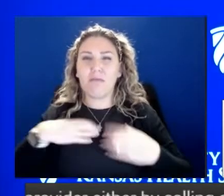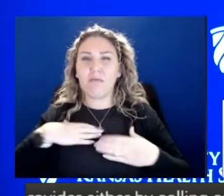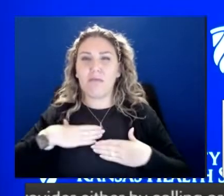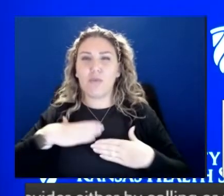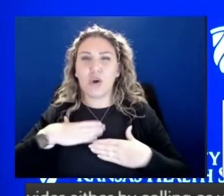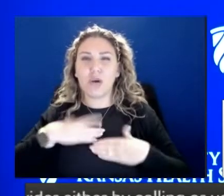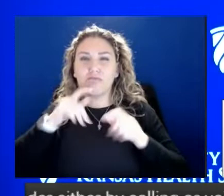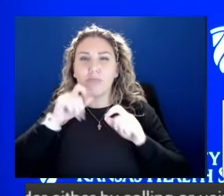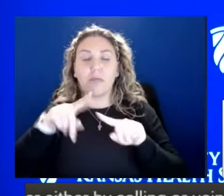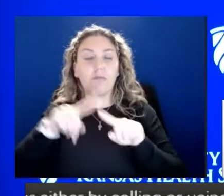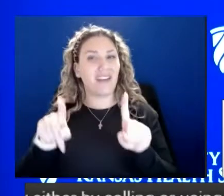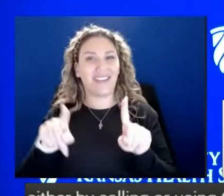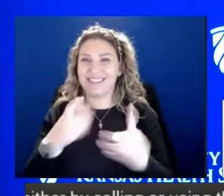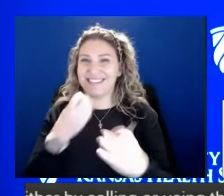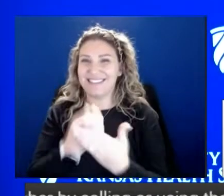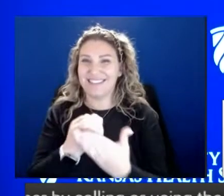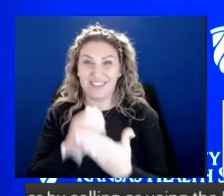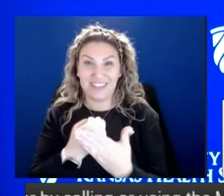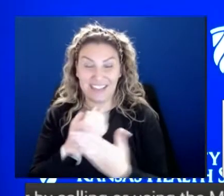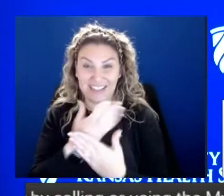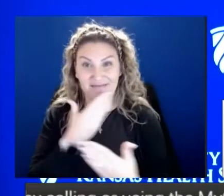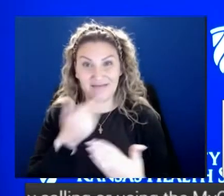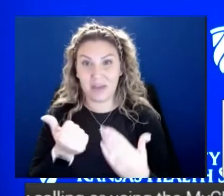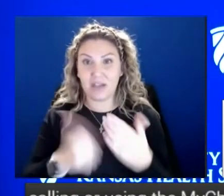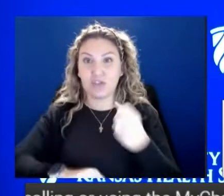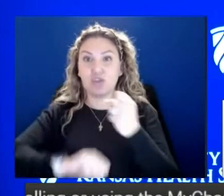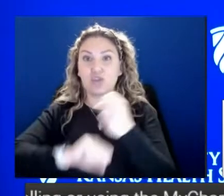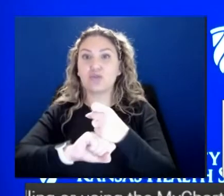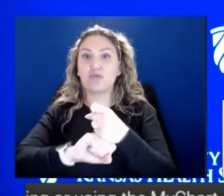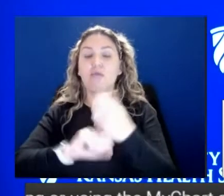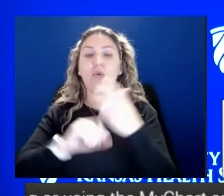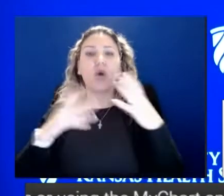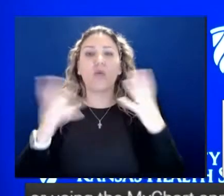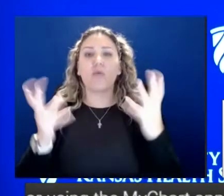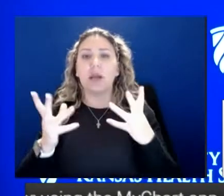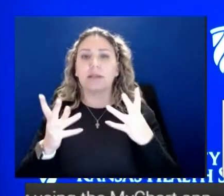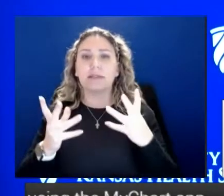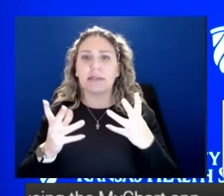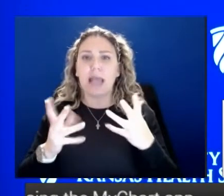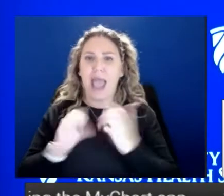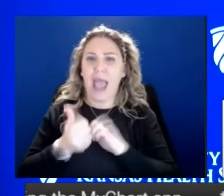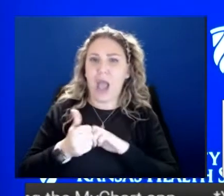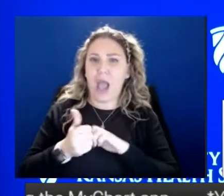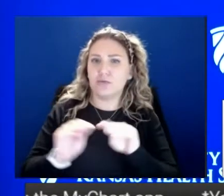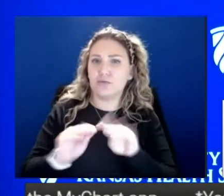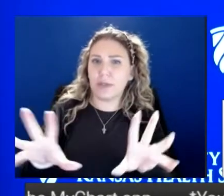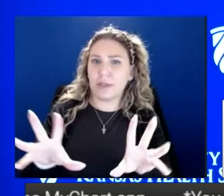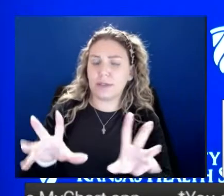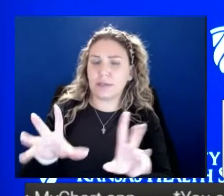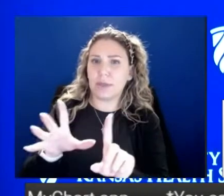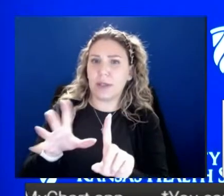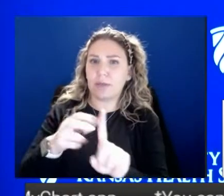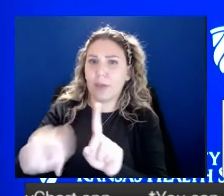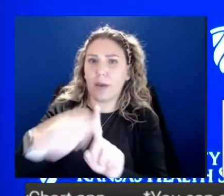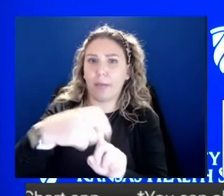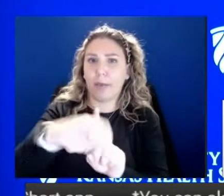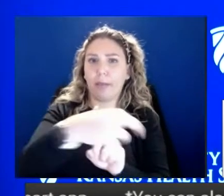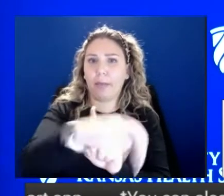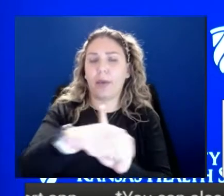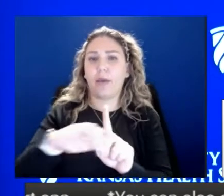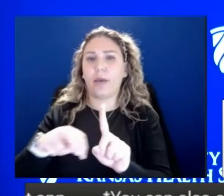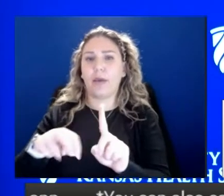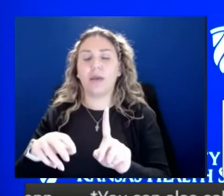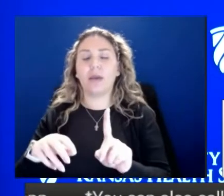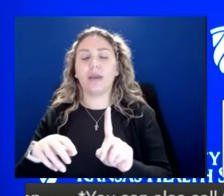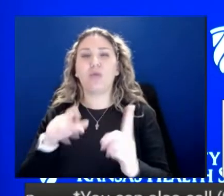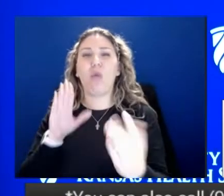the best data that we have right now supporting what is the method of transmission is that close contact. It is not